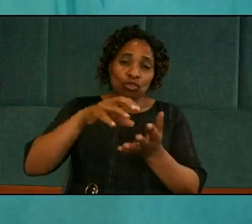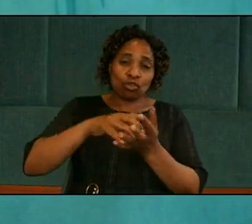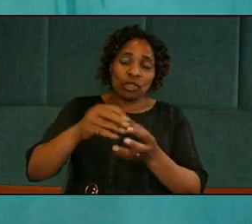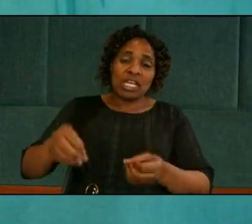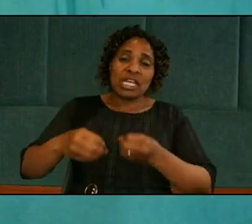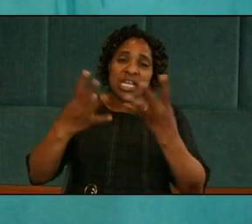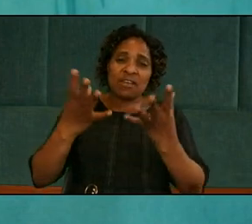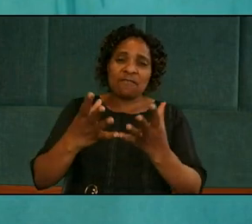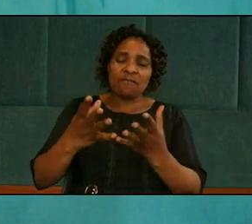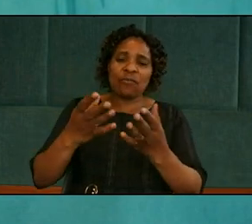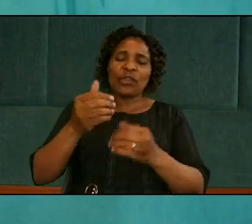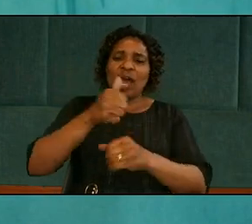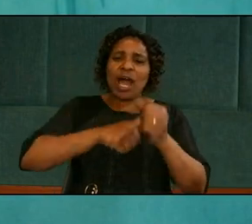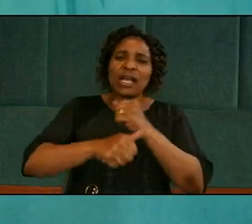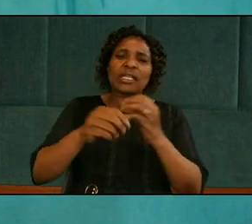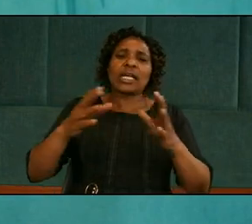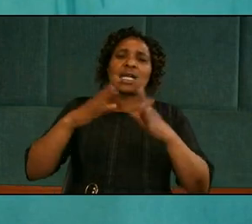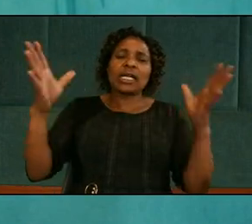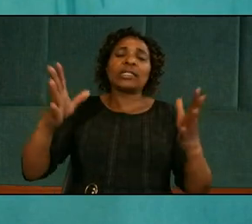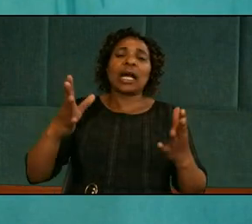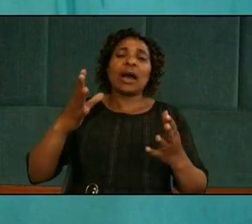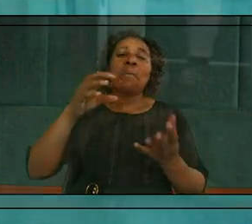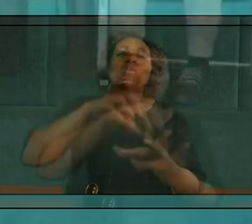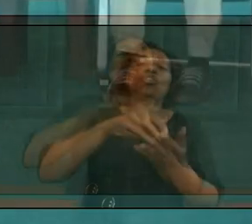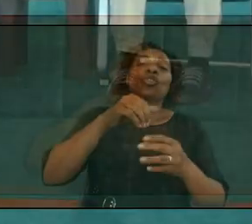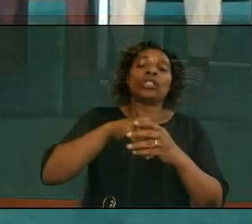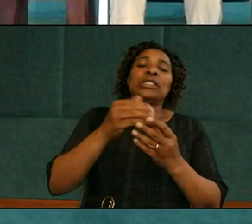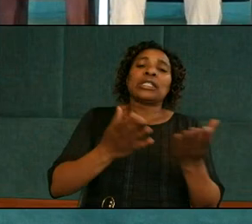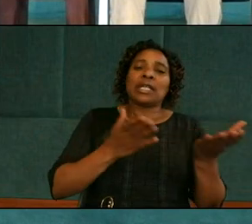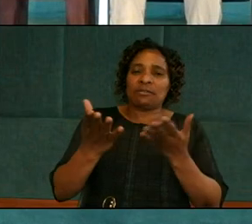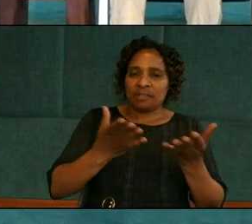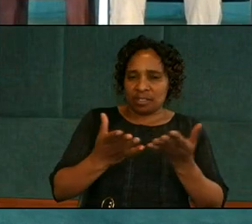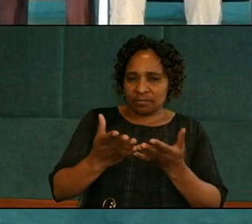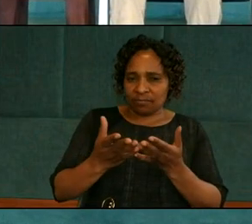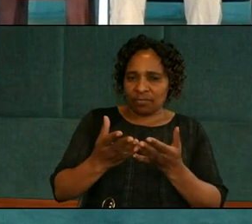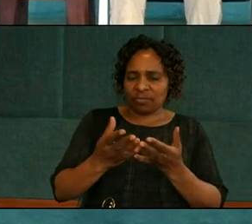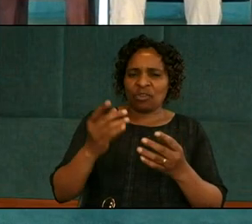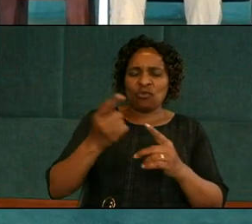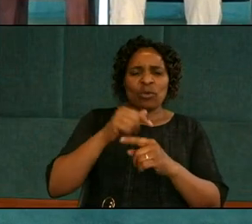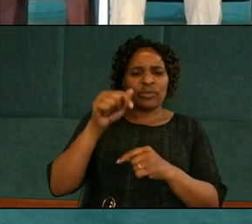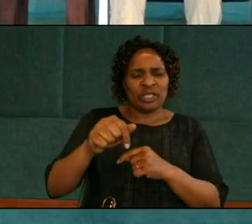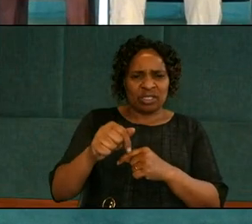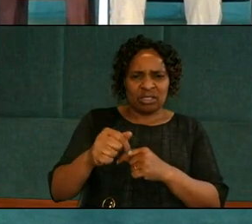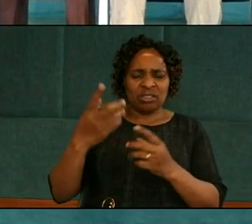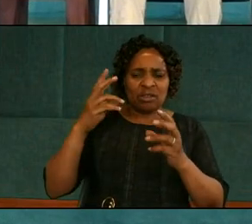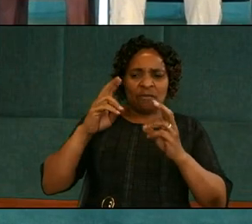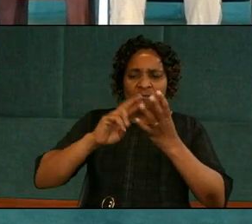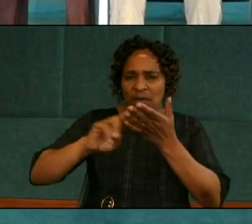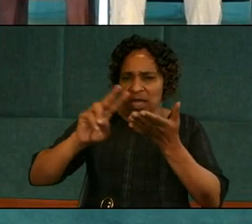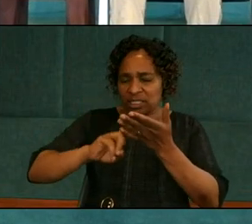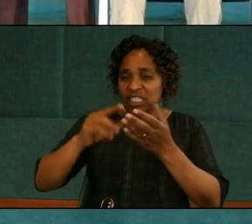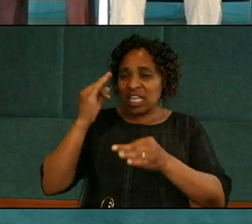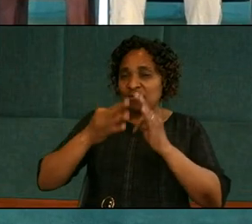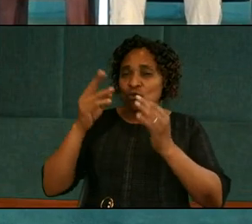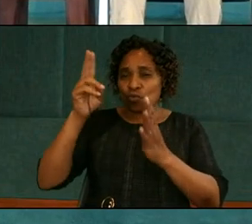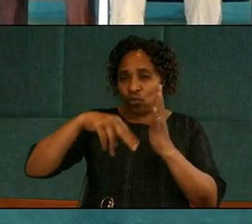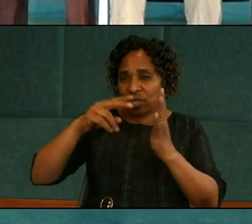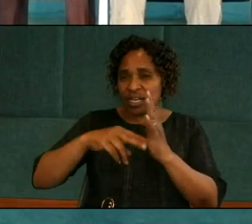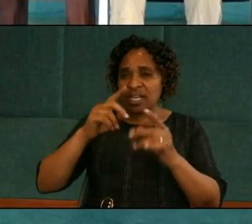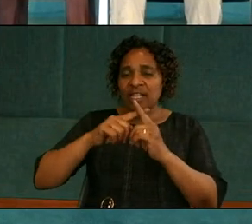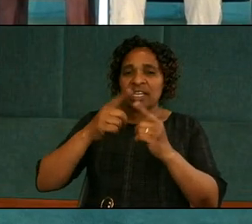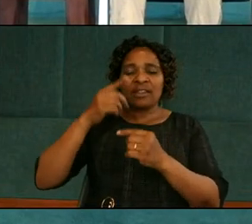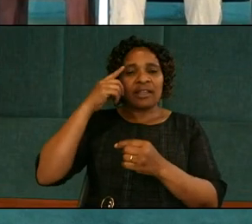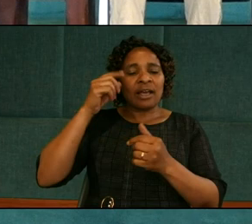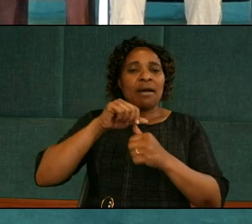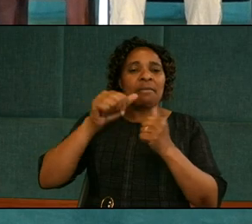possessors under the greater obligation to serve his fellows. Yeah, yeah. Now, just from that quote, you know, just from that quote, if you read it, then you just